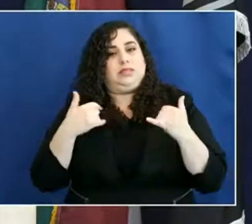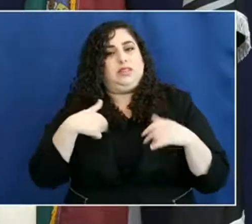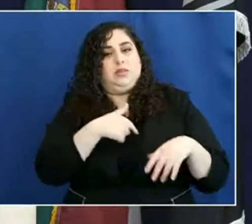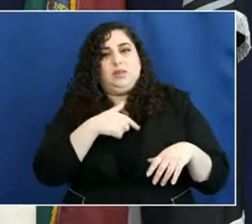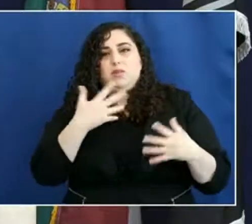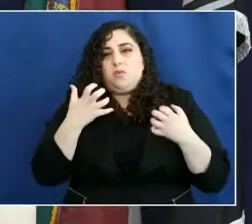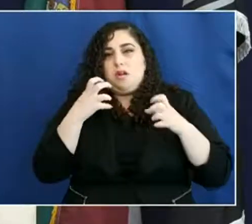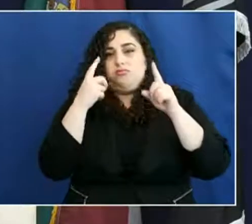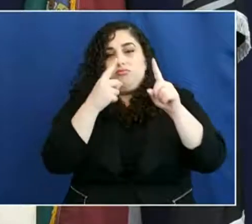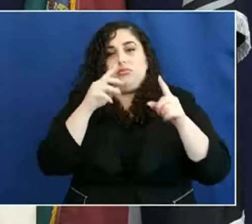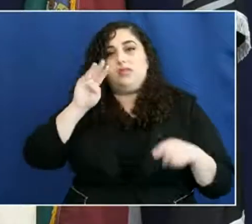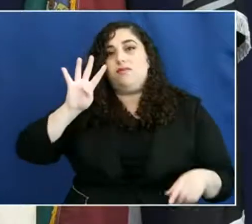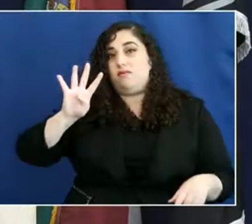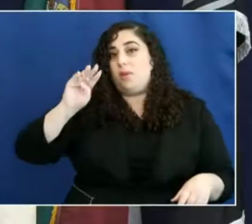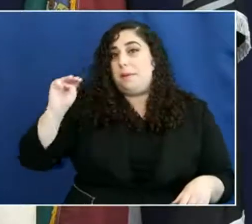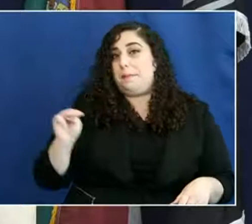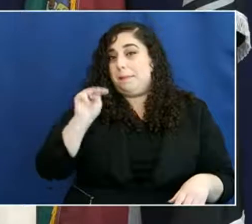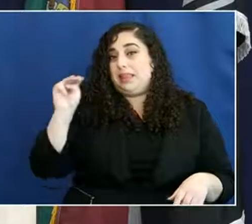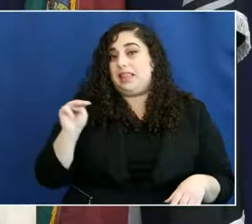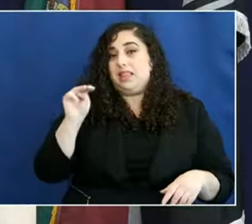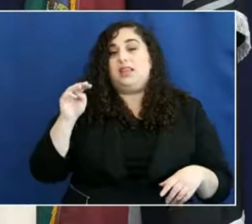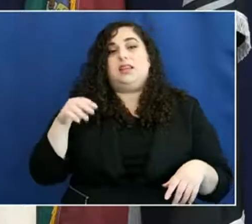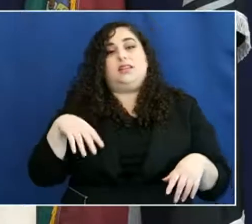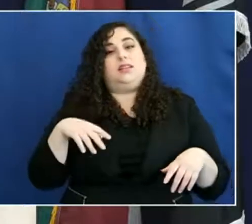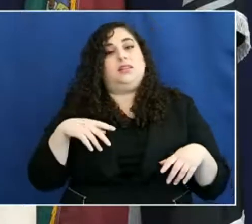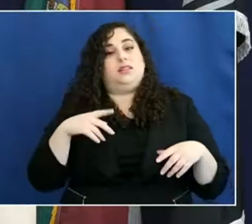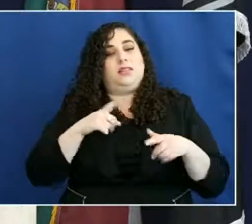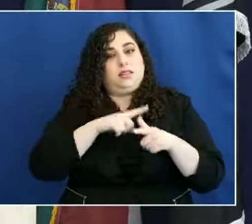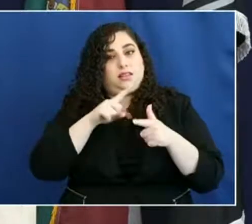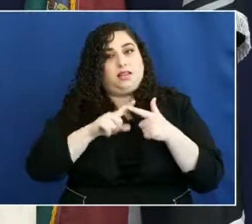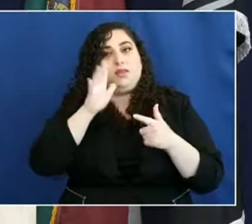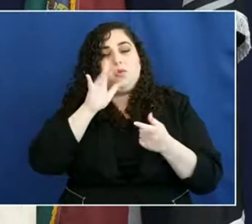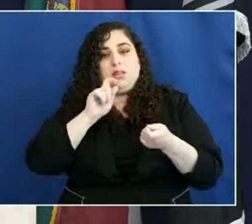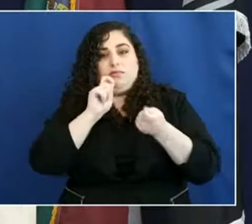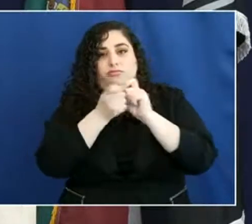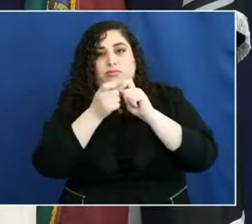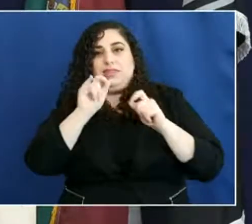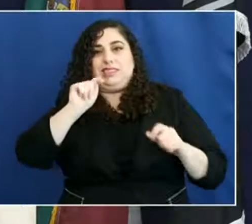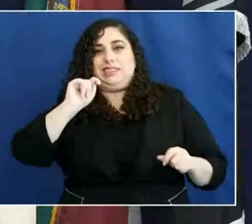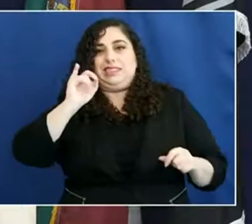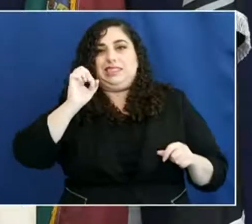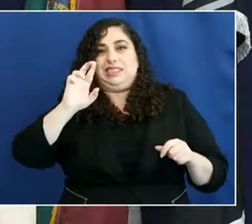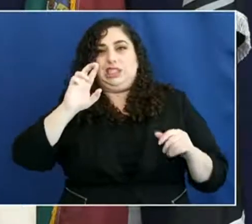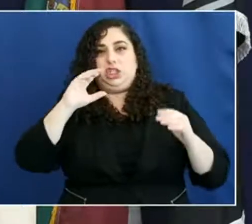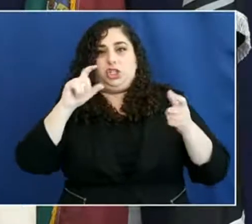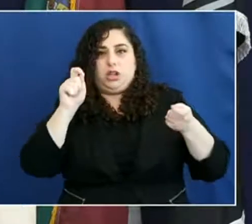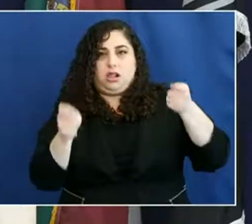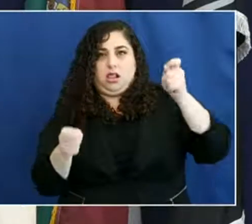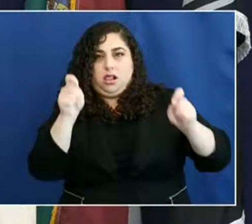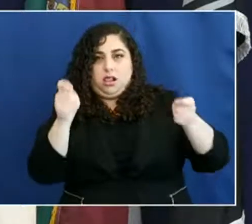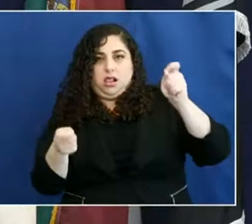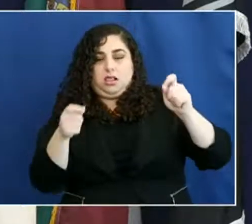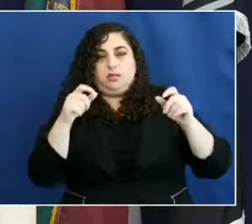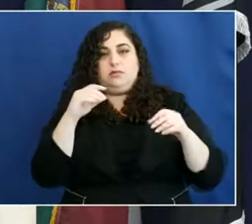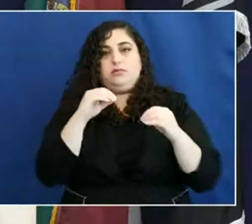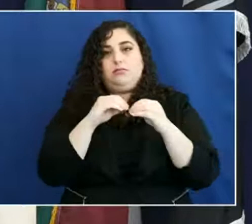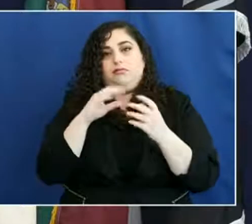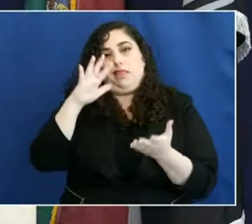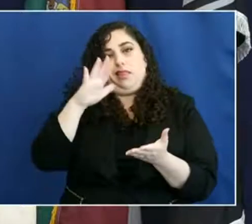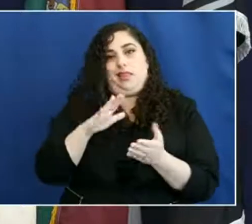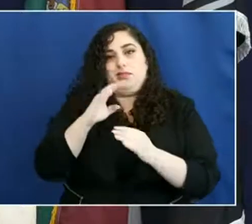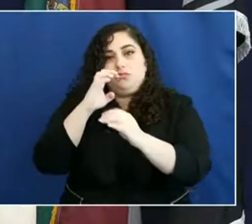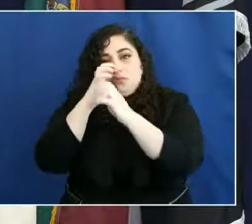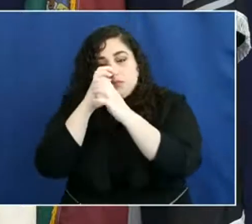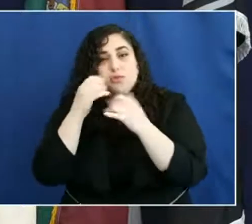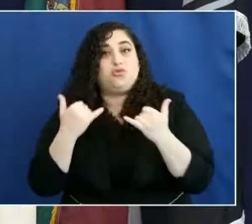But once we hit that 4 million, then the tier numbers revise, and San Diego at that point would be eligible to descend into the orange tier. So